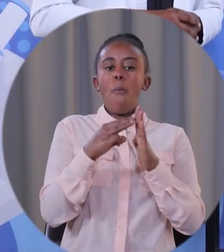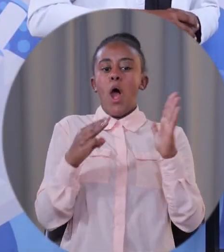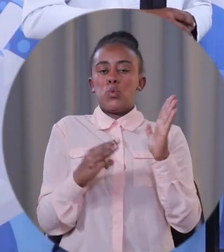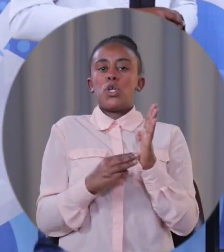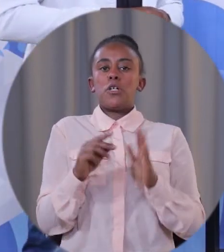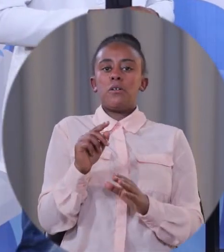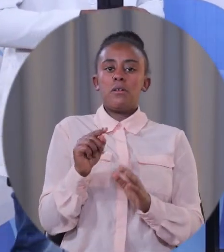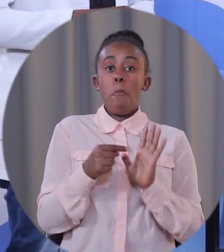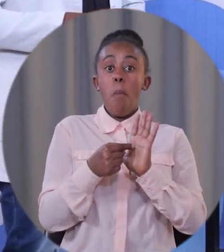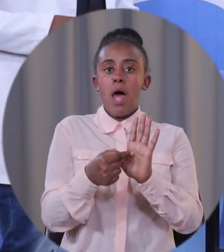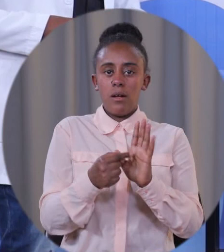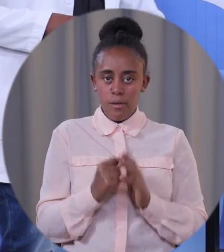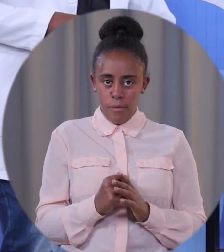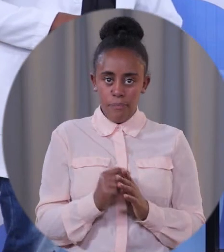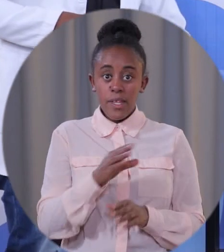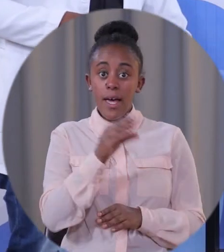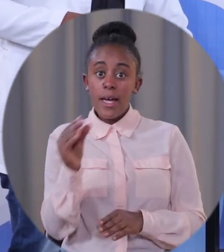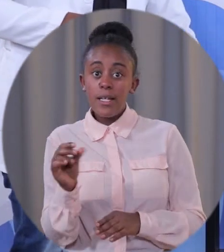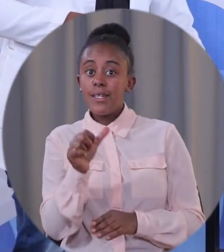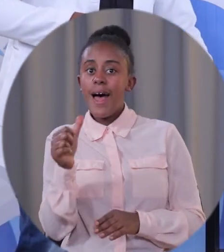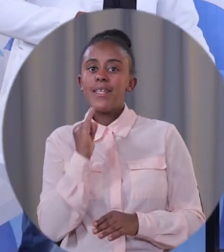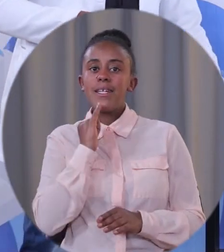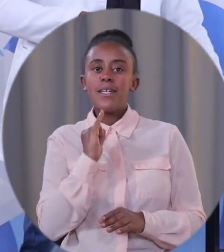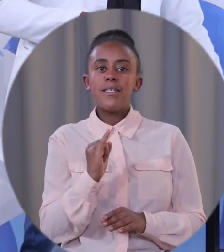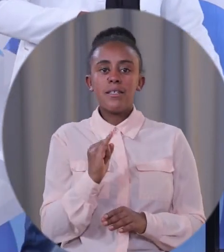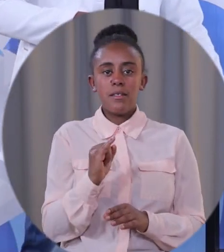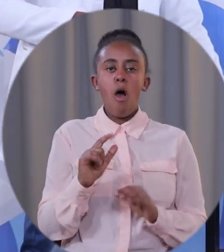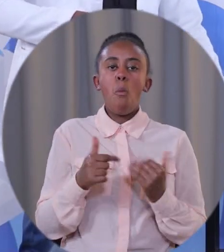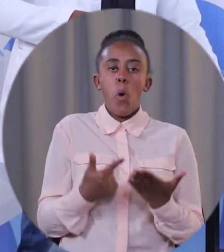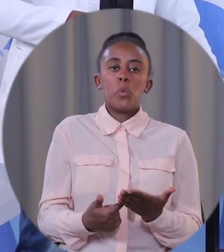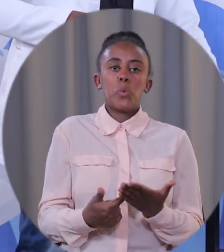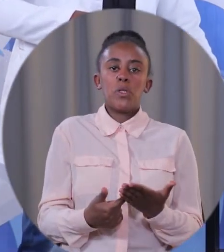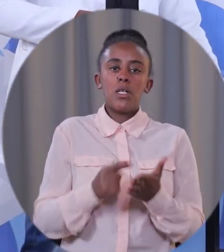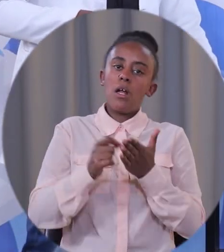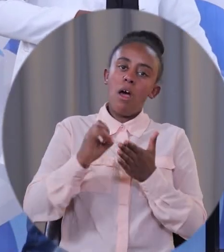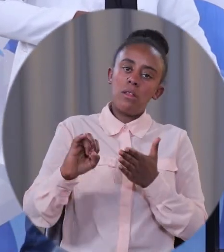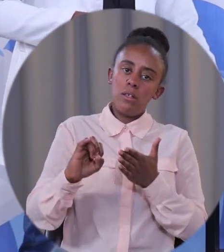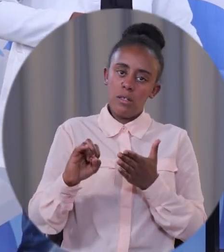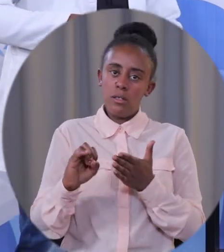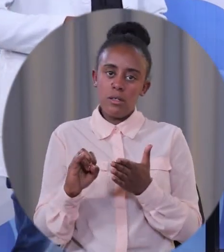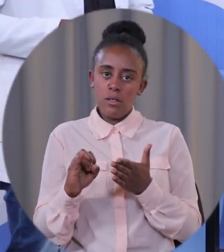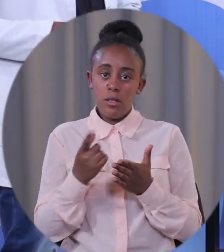punctuation marks. And the other is about writing composition.